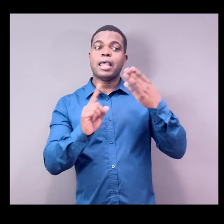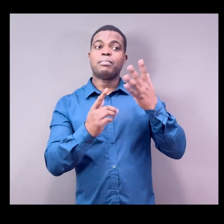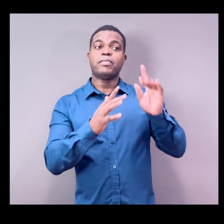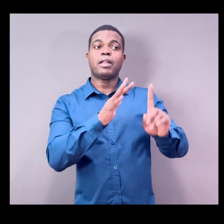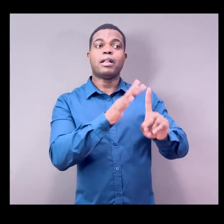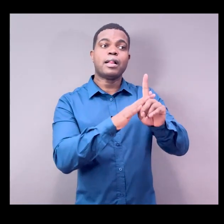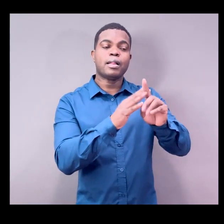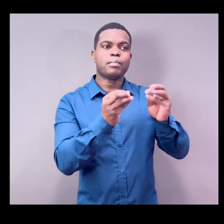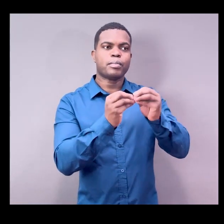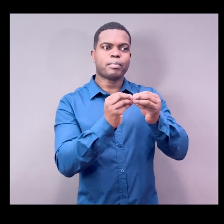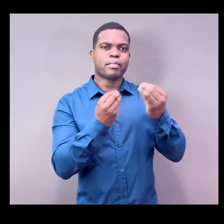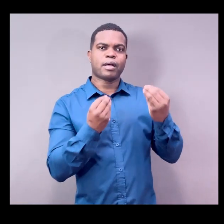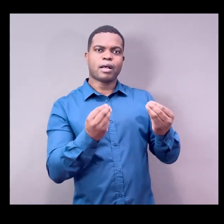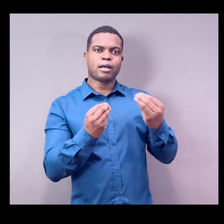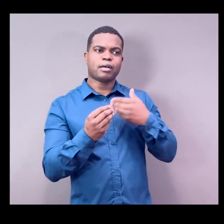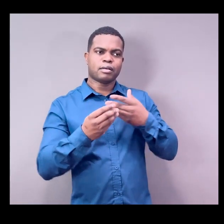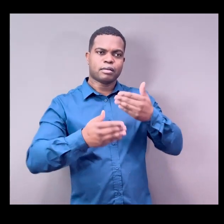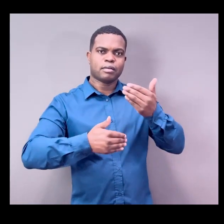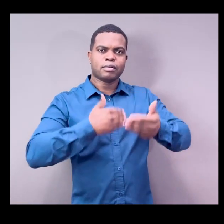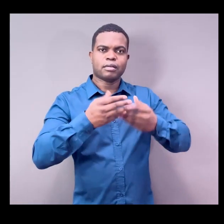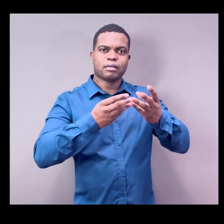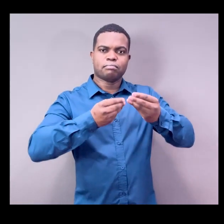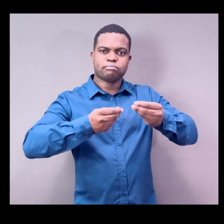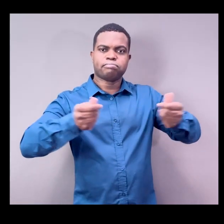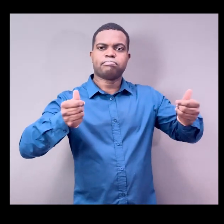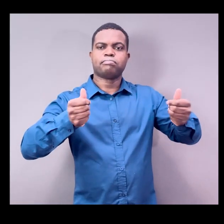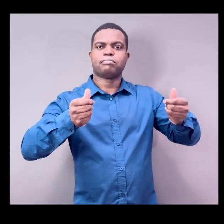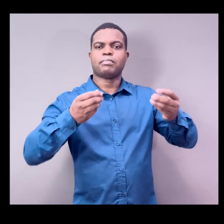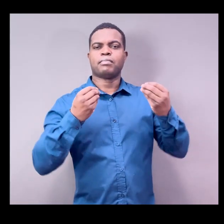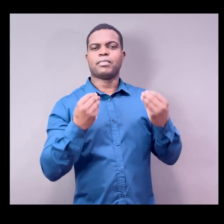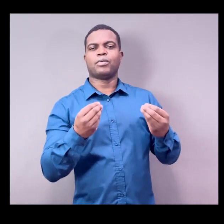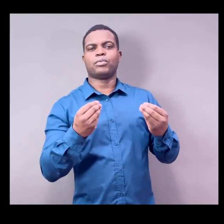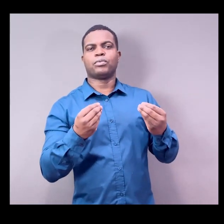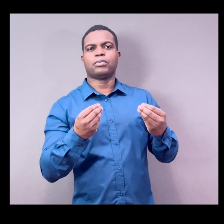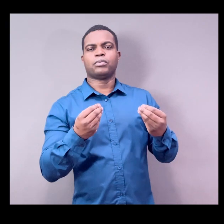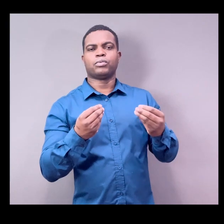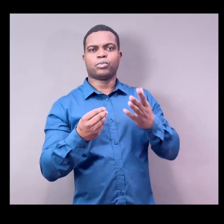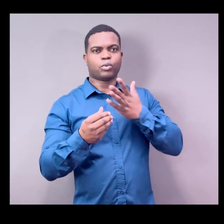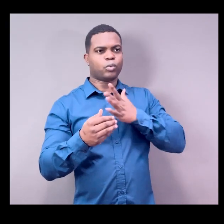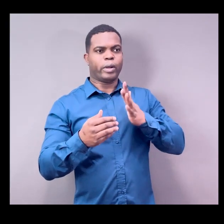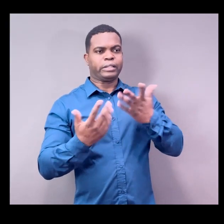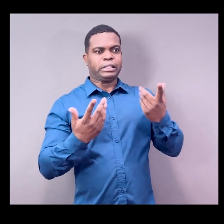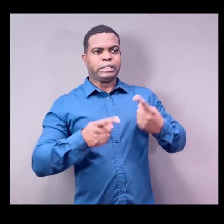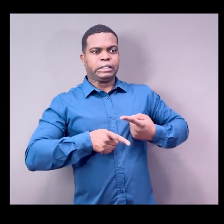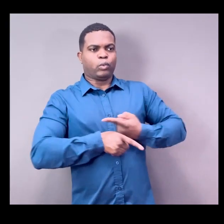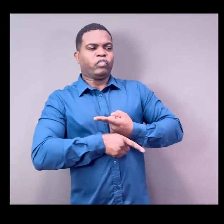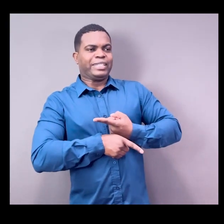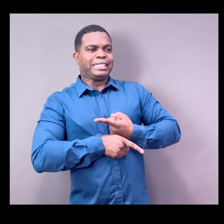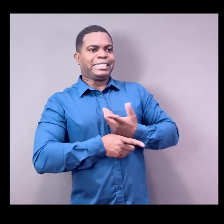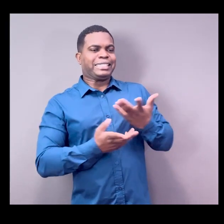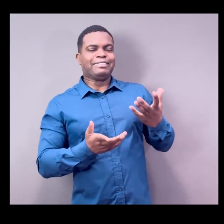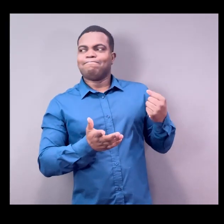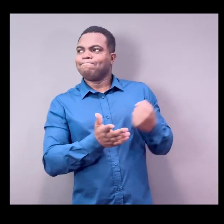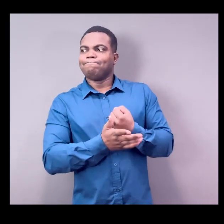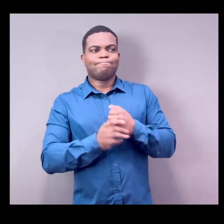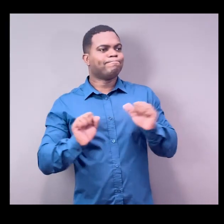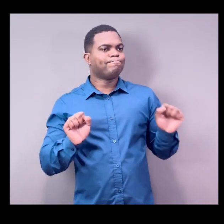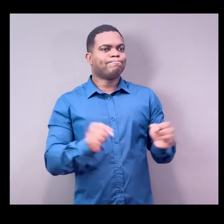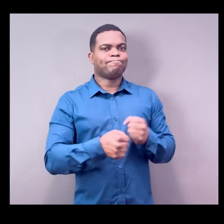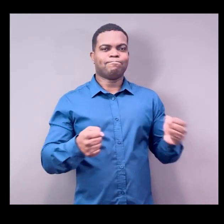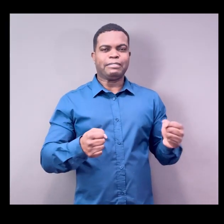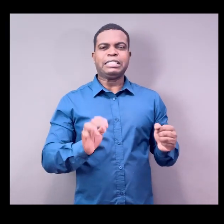potential conflicts of interest? There's no way there won't be any potential conflicts of